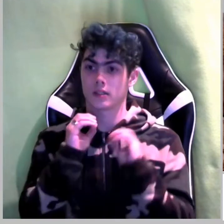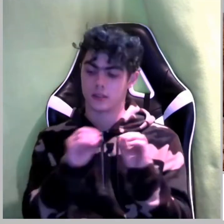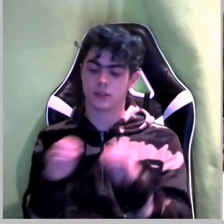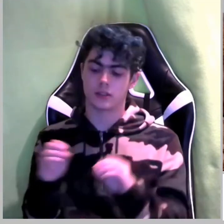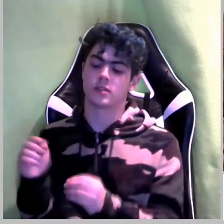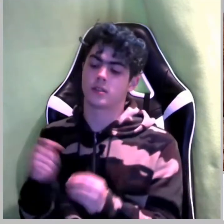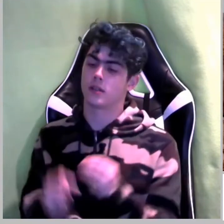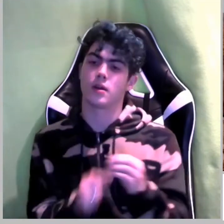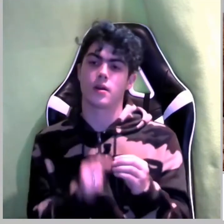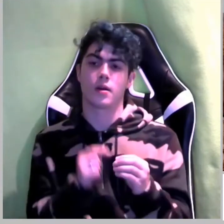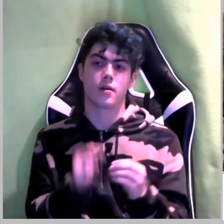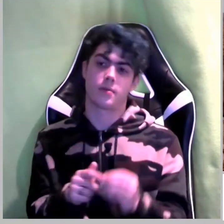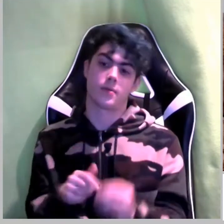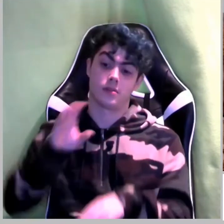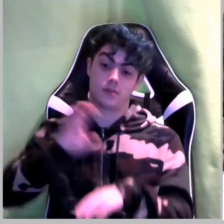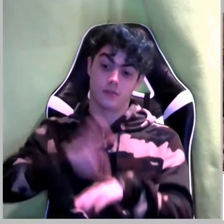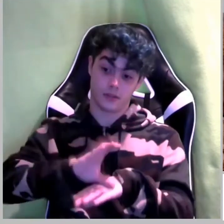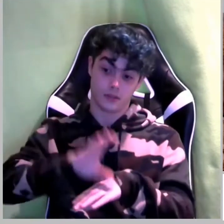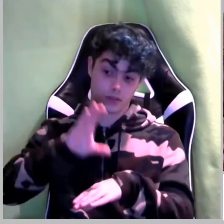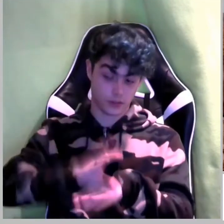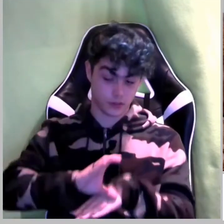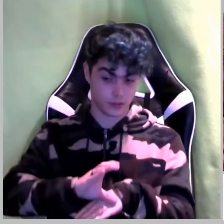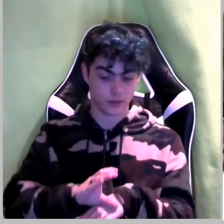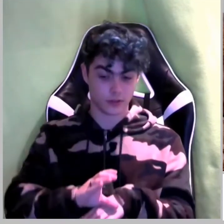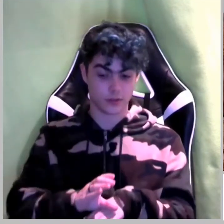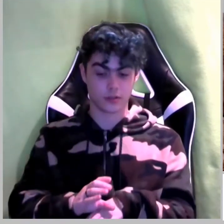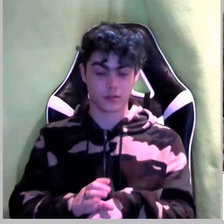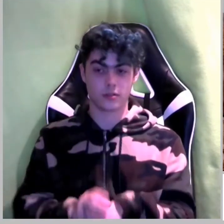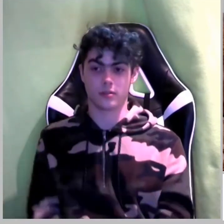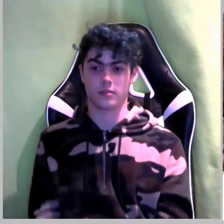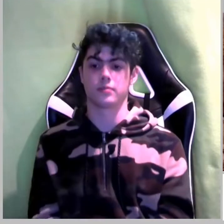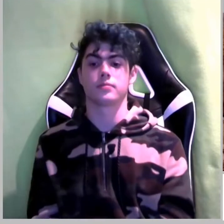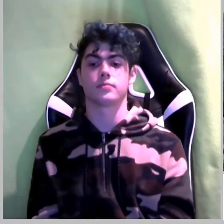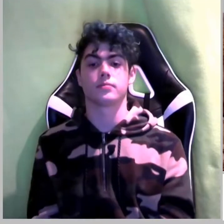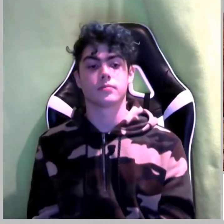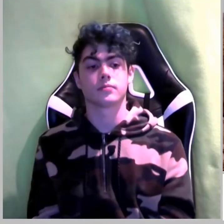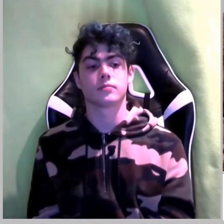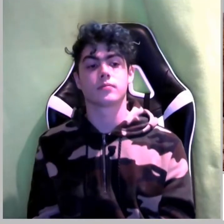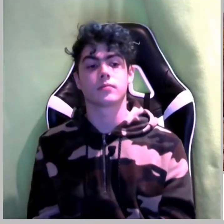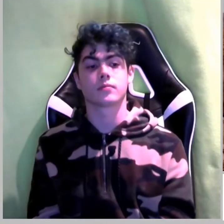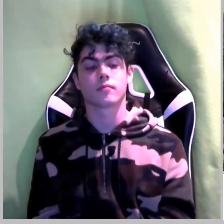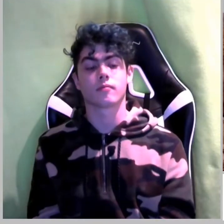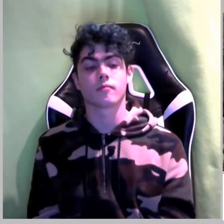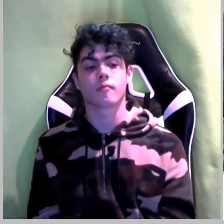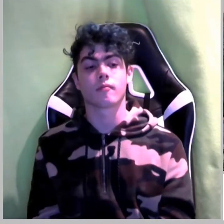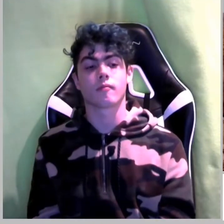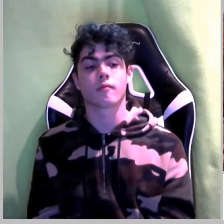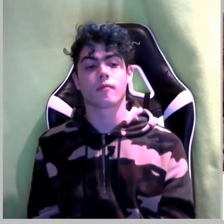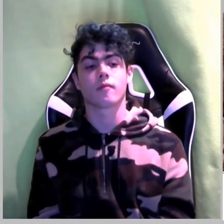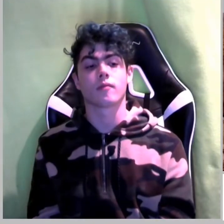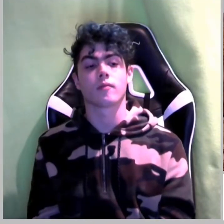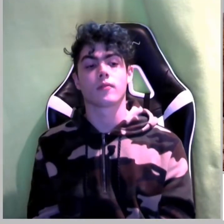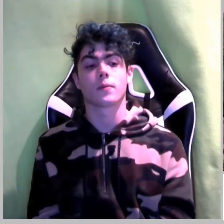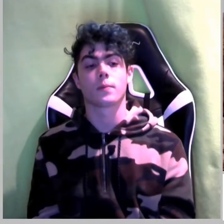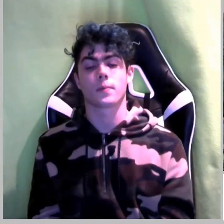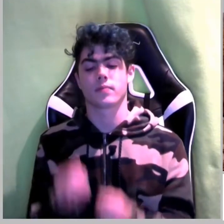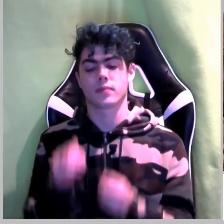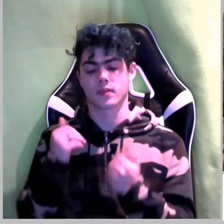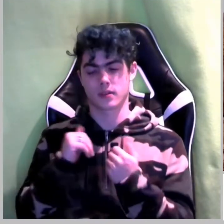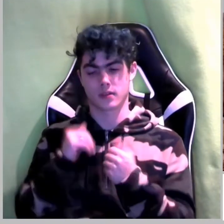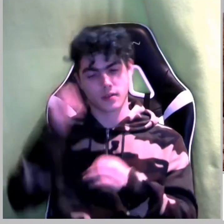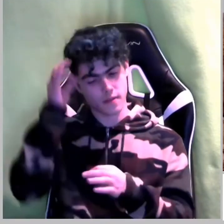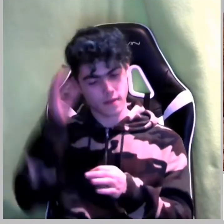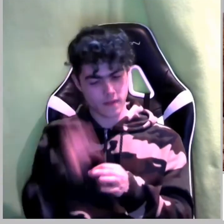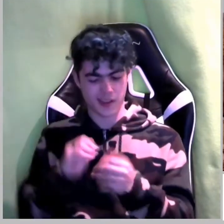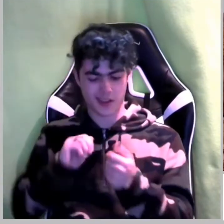life and how to be a disciple. In here, basically, it teaches us about faith and how to strengthen our faith,